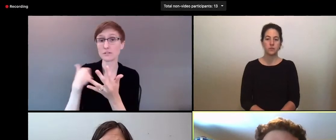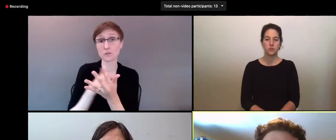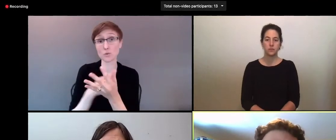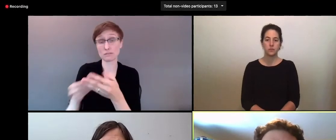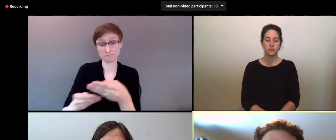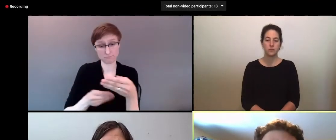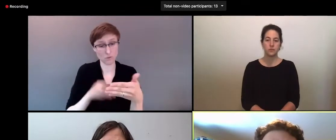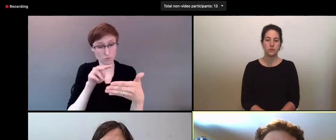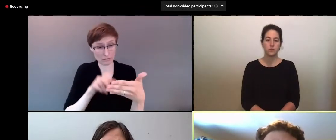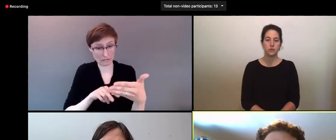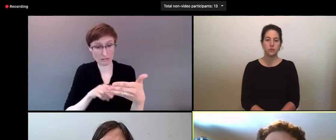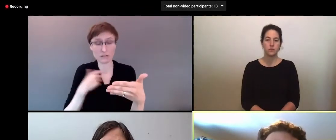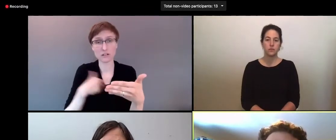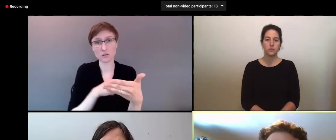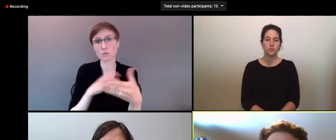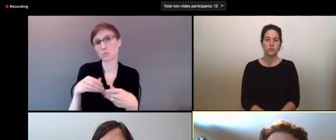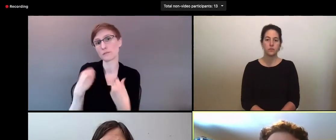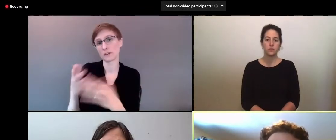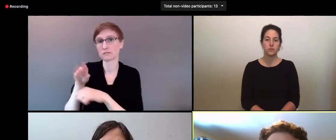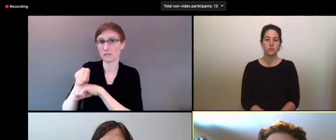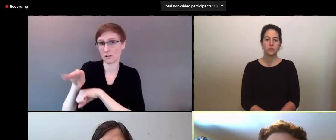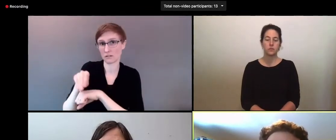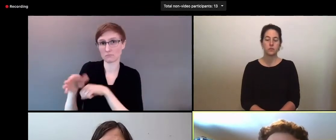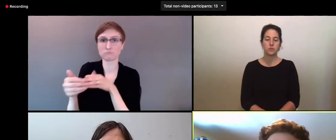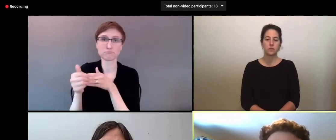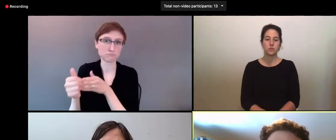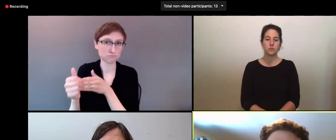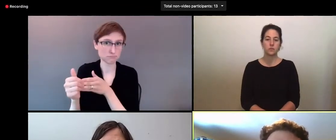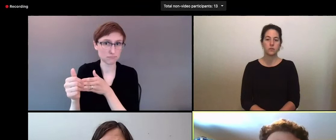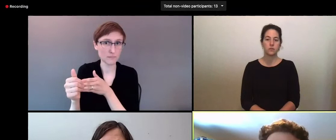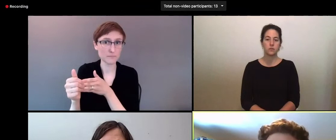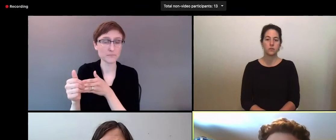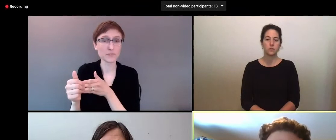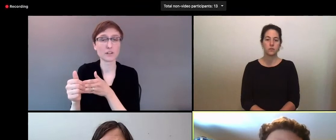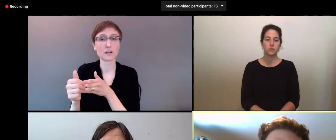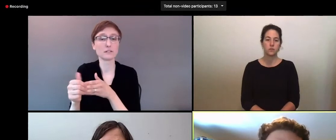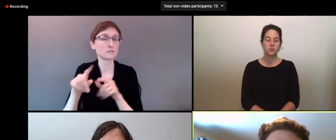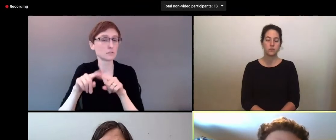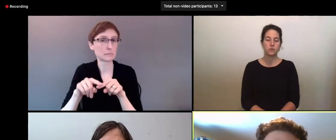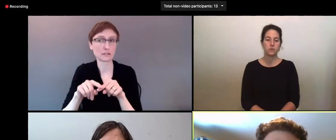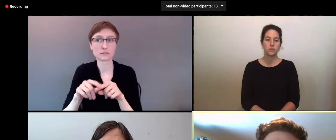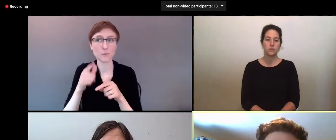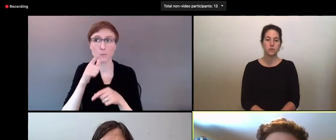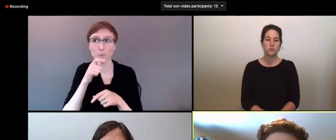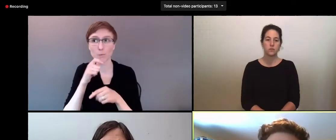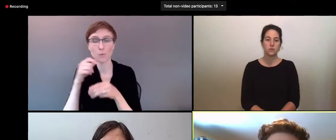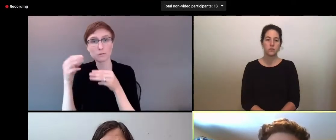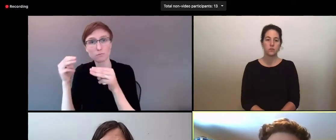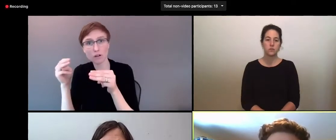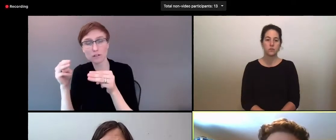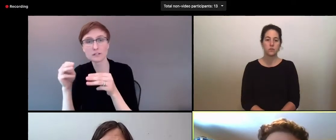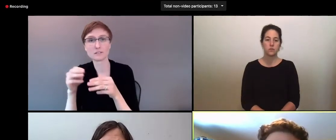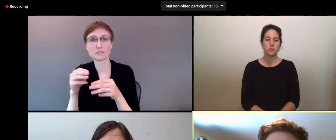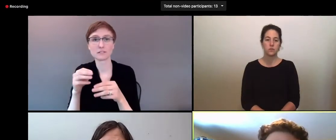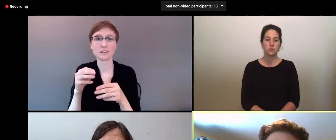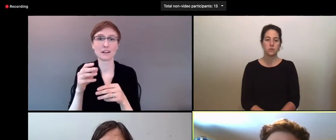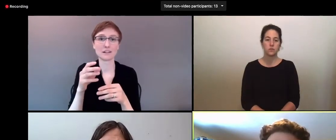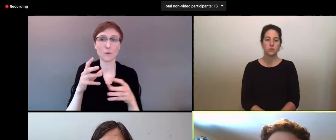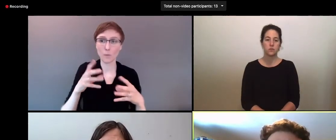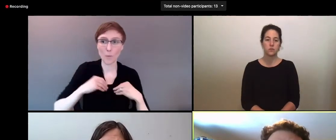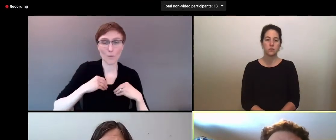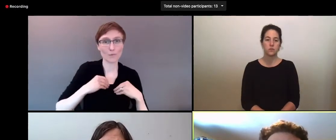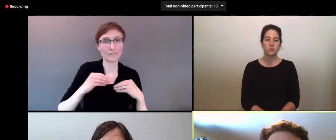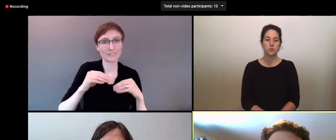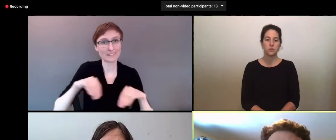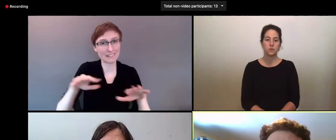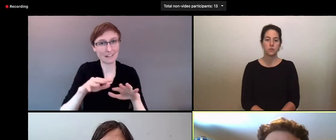a transition, and it's also dependent upon who the landlord is and who the market is. But certainly we are seeing applications or